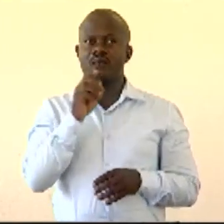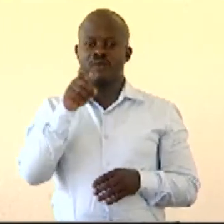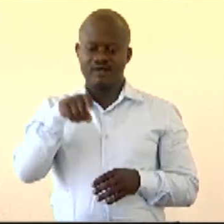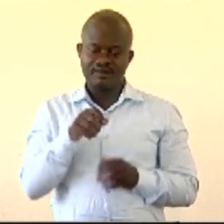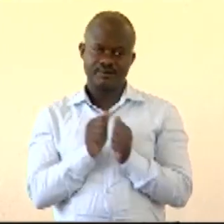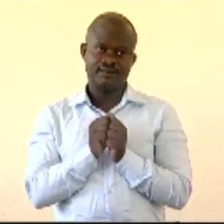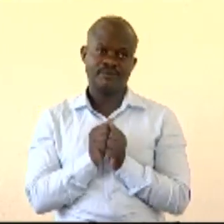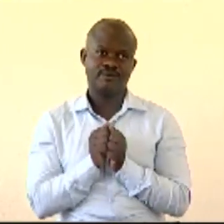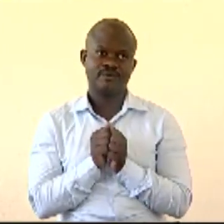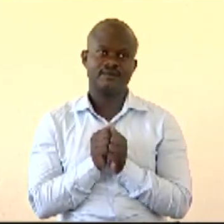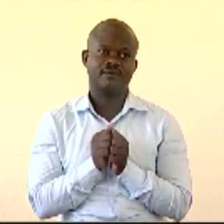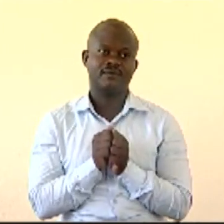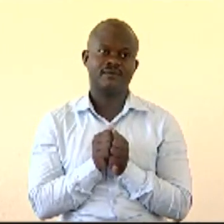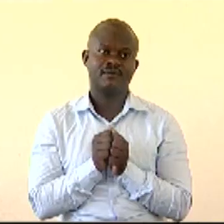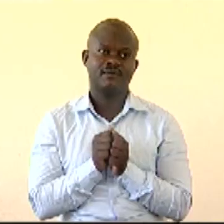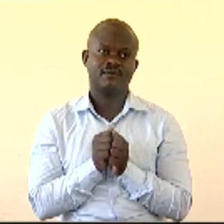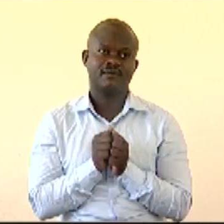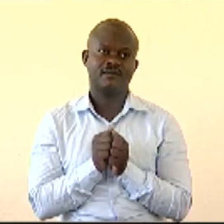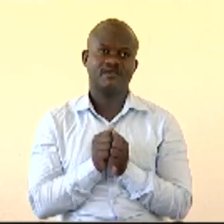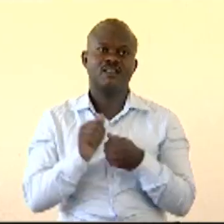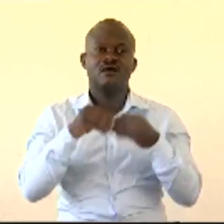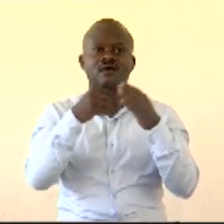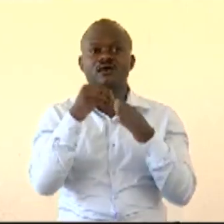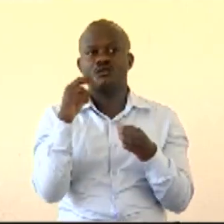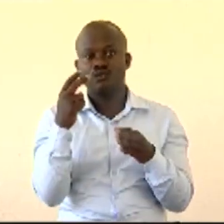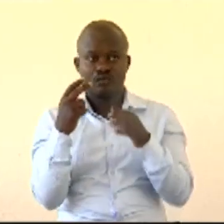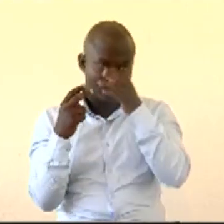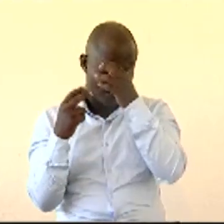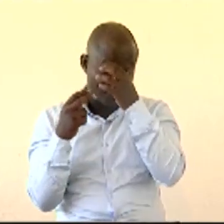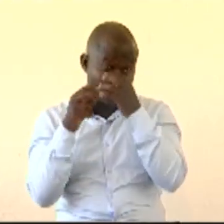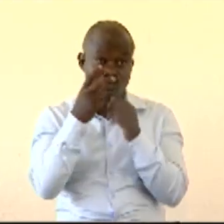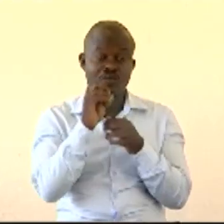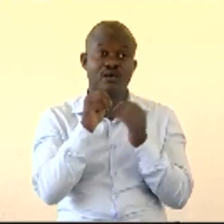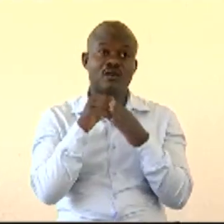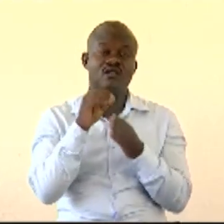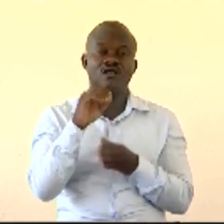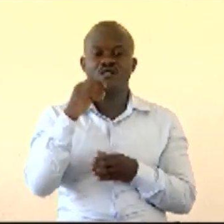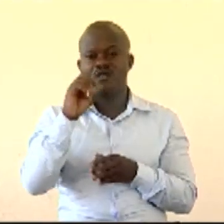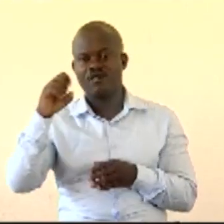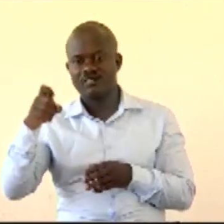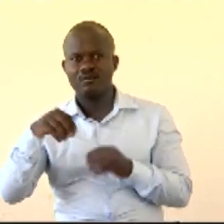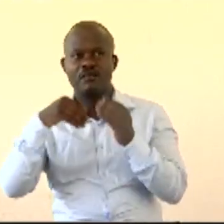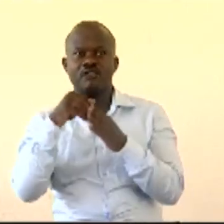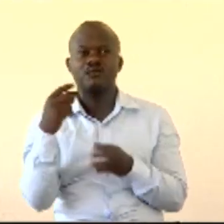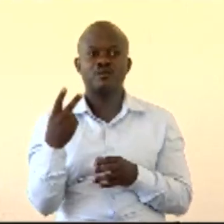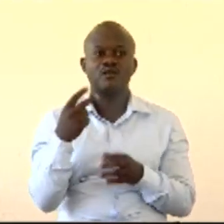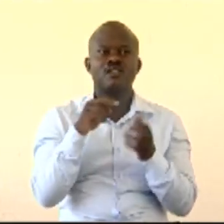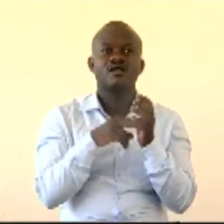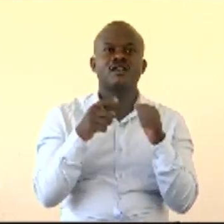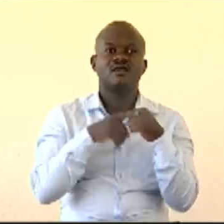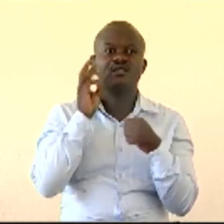produced. 1 mole produces 2, or 2 moles of oxygen produces 2. So 6